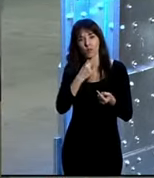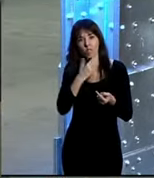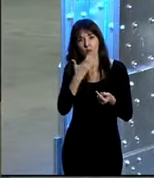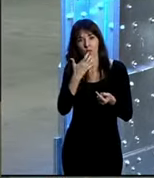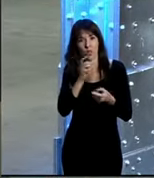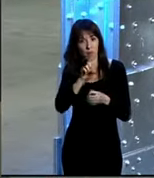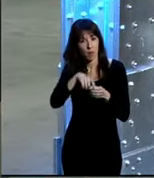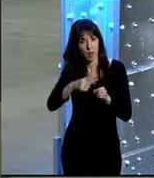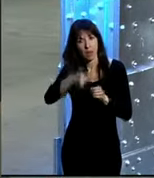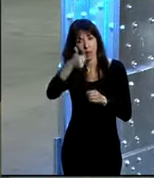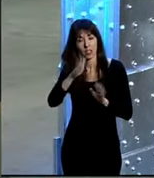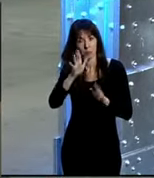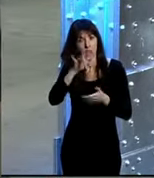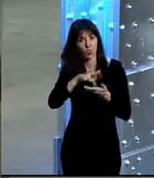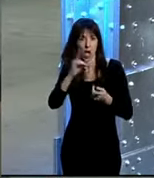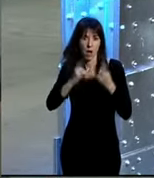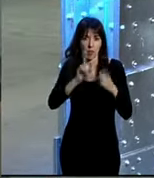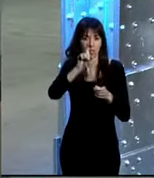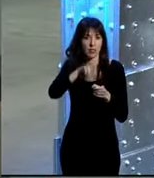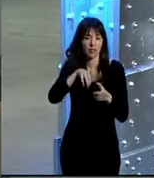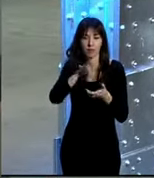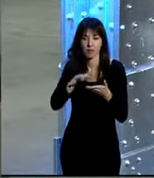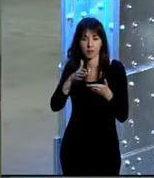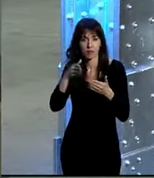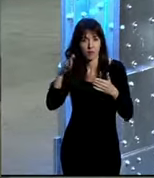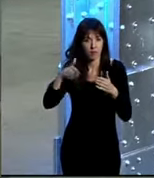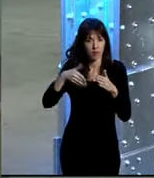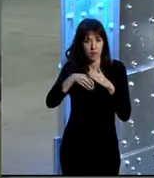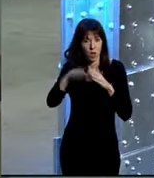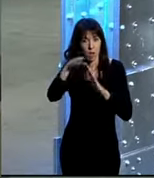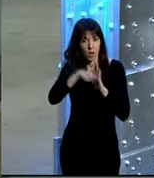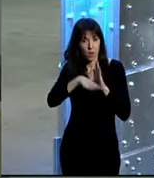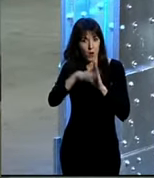role. So from time to time he's on the show, and